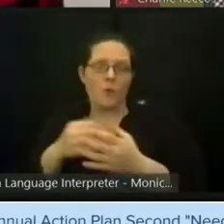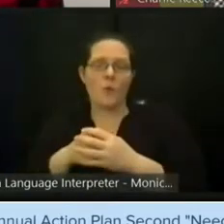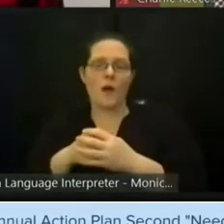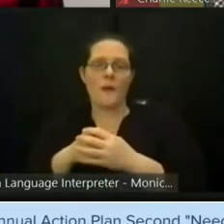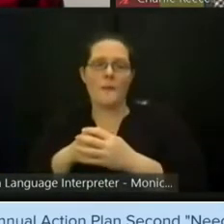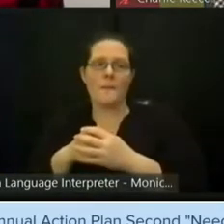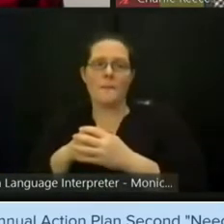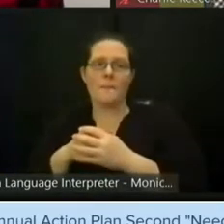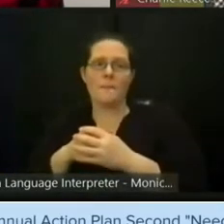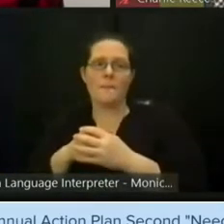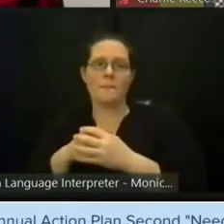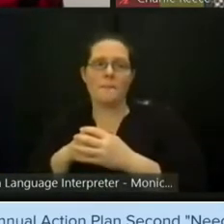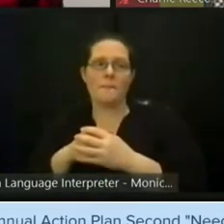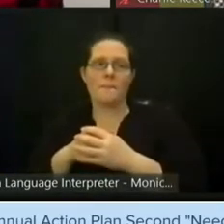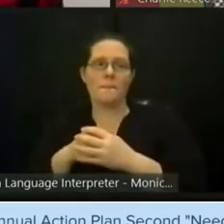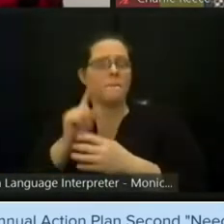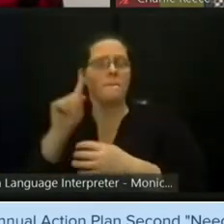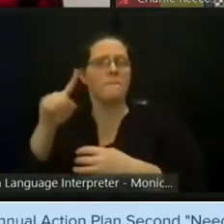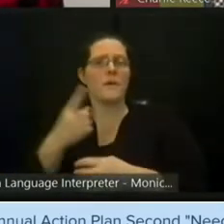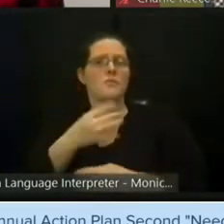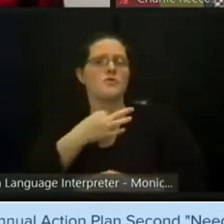I was just wondering,